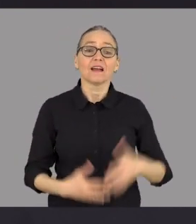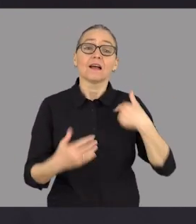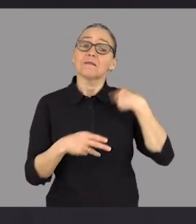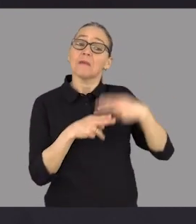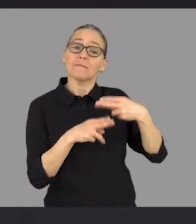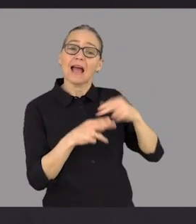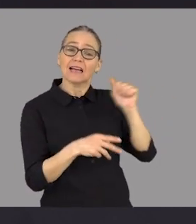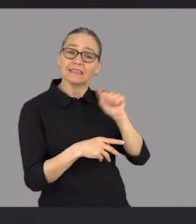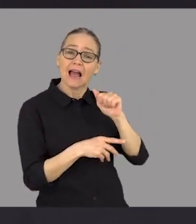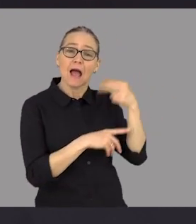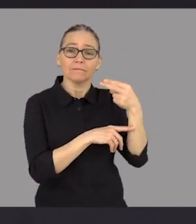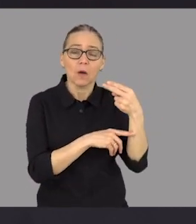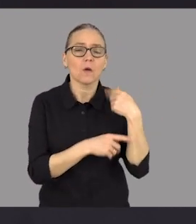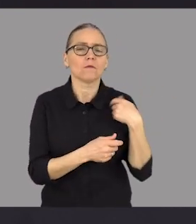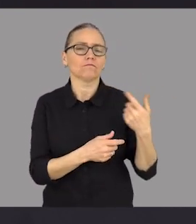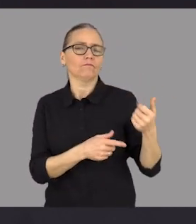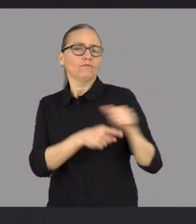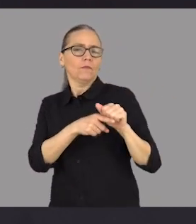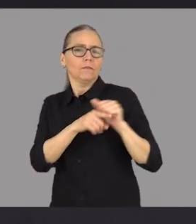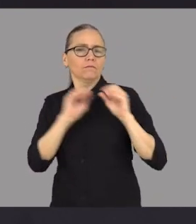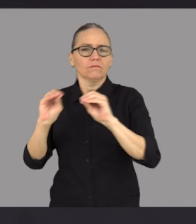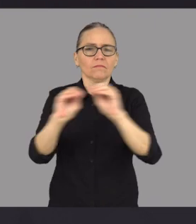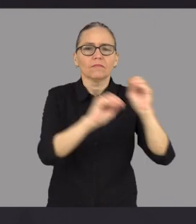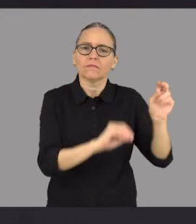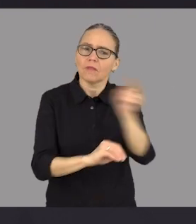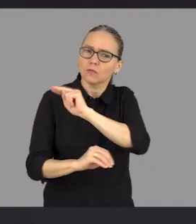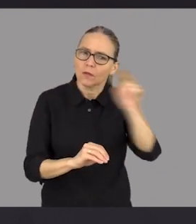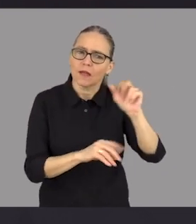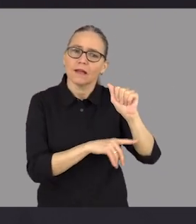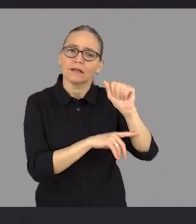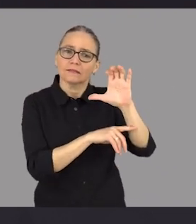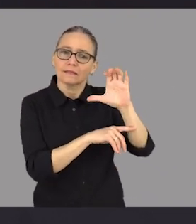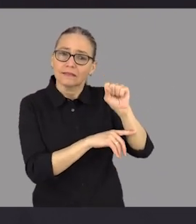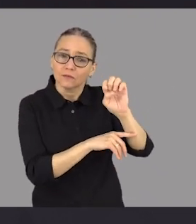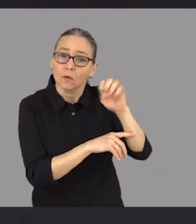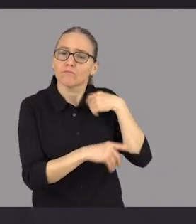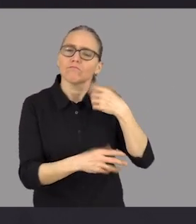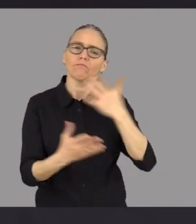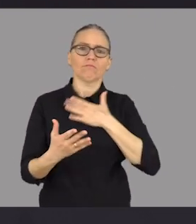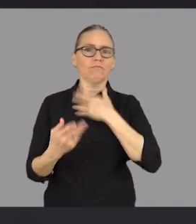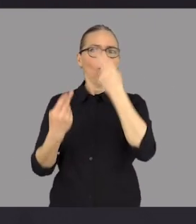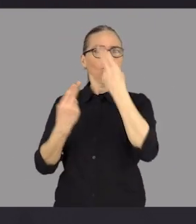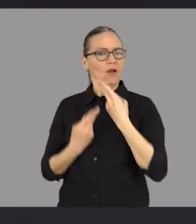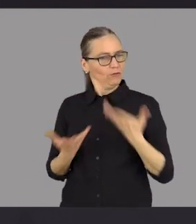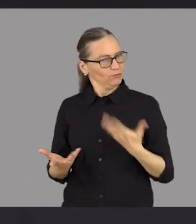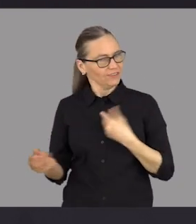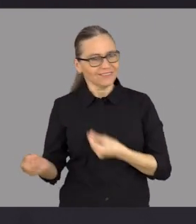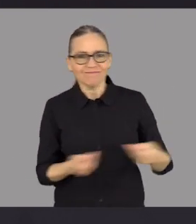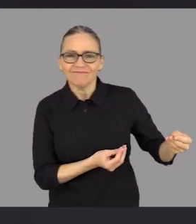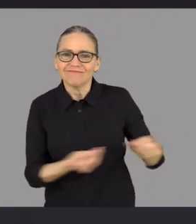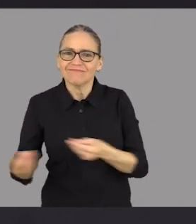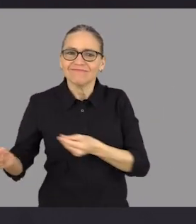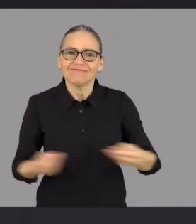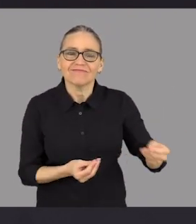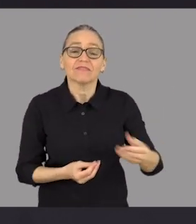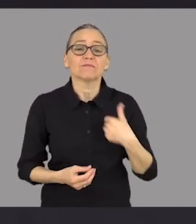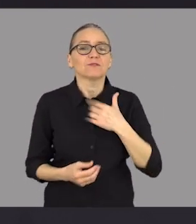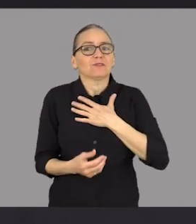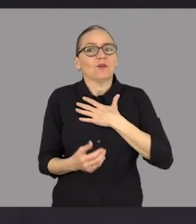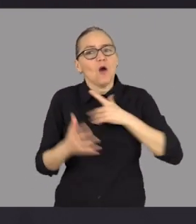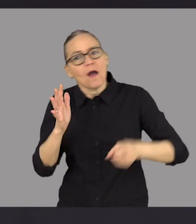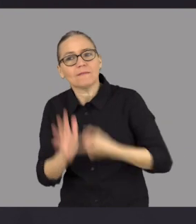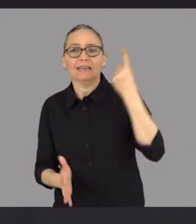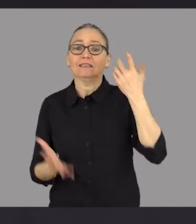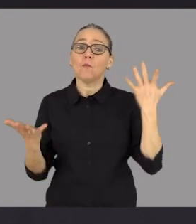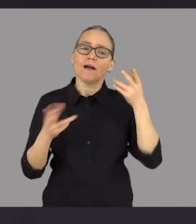Employer. My name is Ashley Hammond. I'm the National Trainer at CASE, and I have the honor of being your moderator